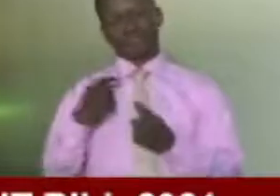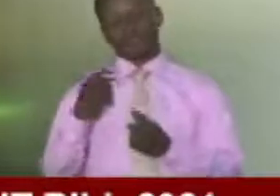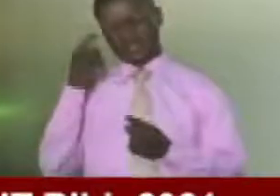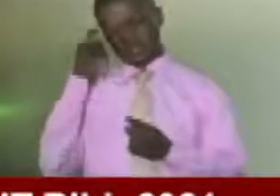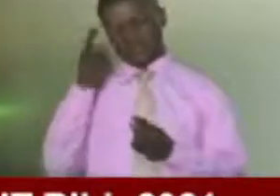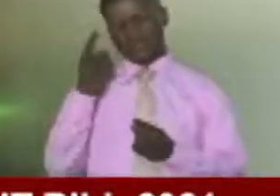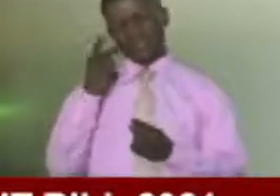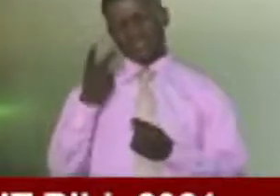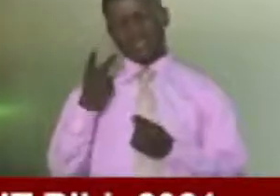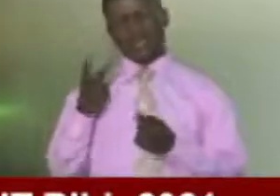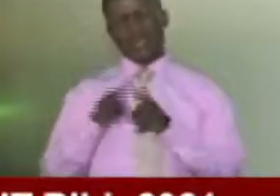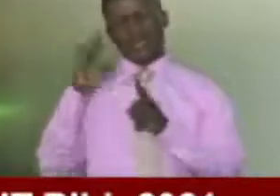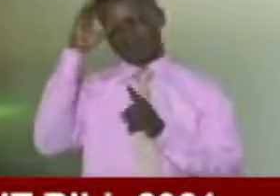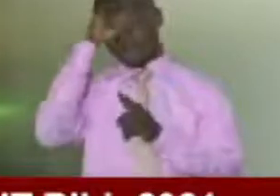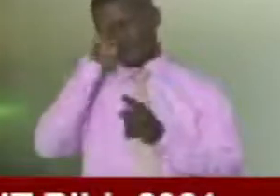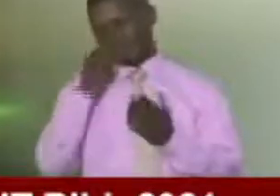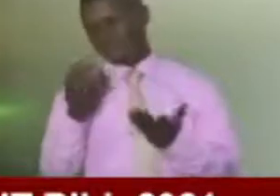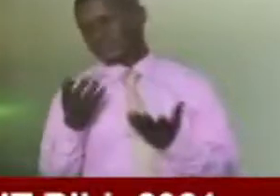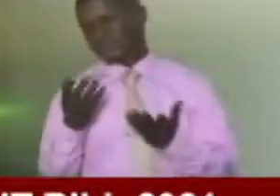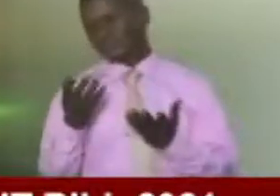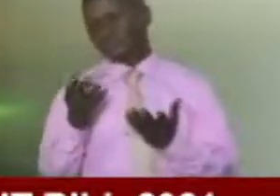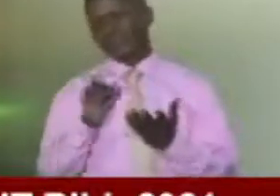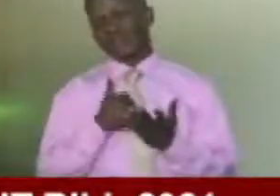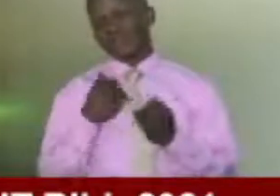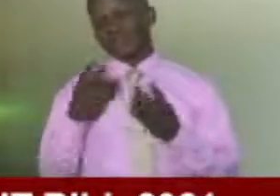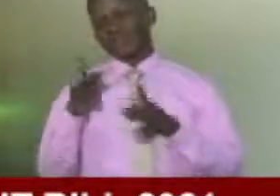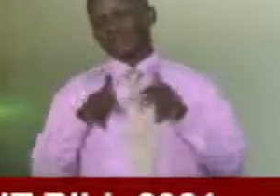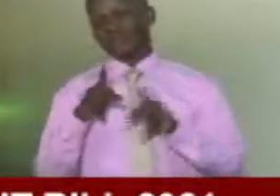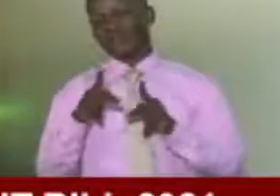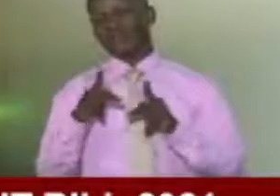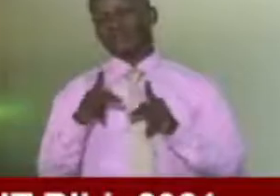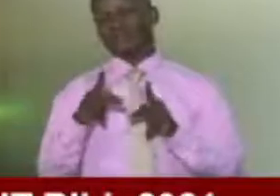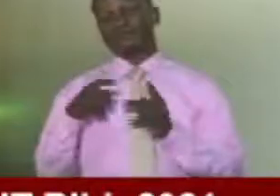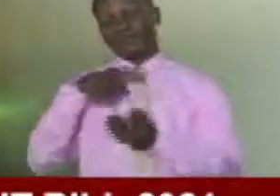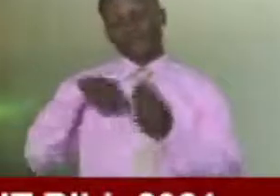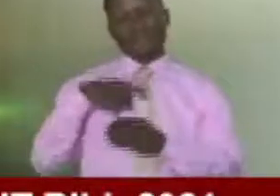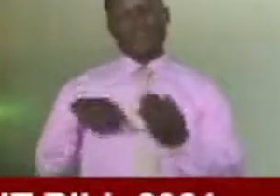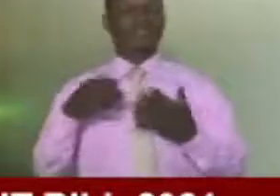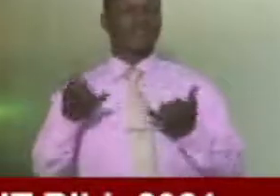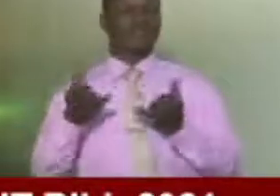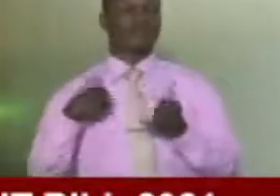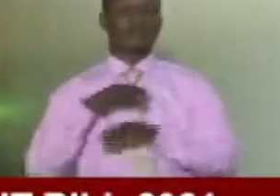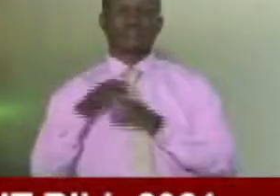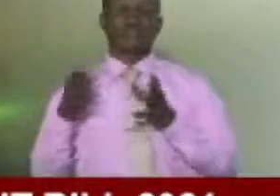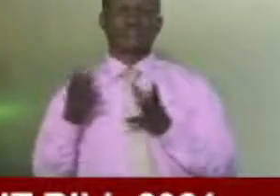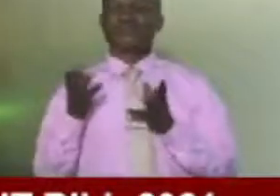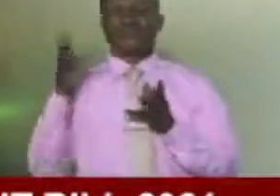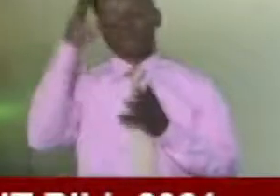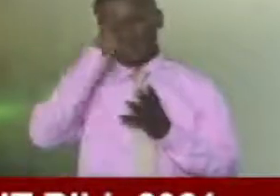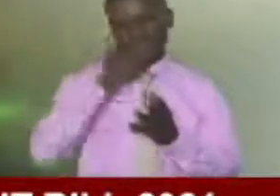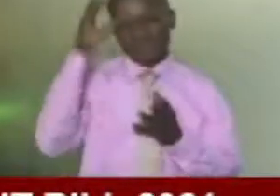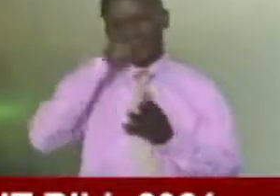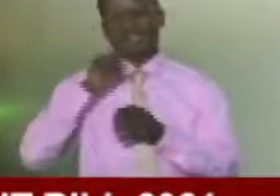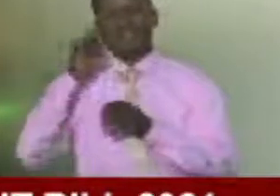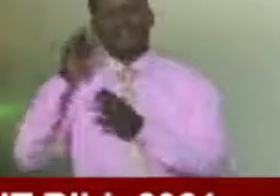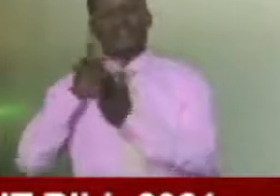a lot of people... Governor, I've had conversations around it. So yeah. It's no longer an assumption. It is the fact. The lawmakers